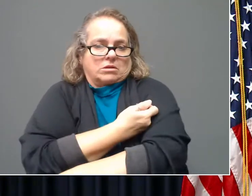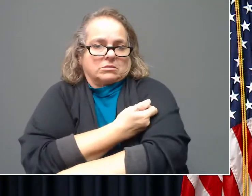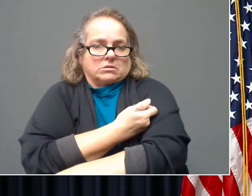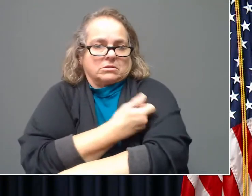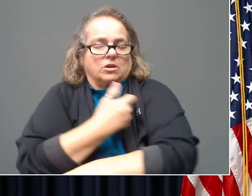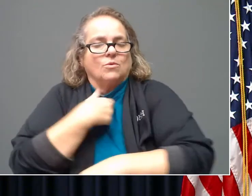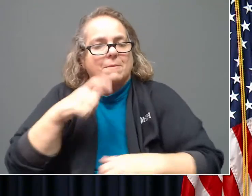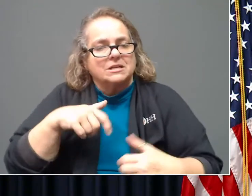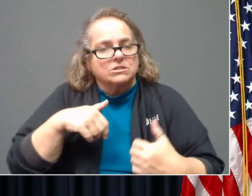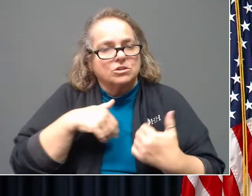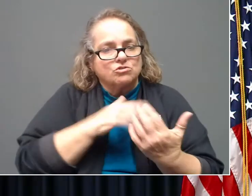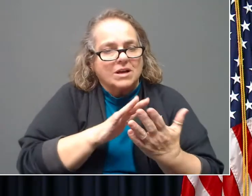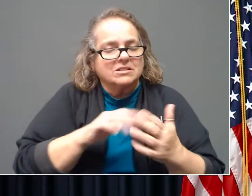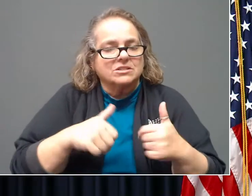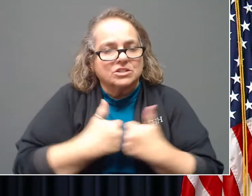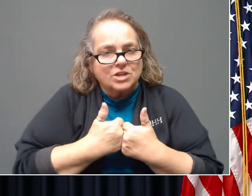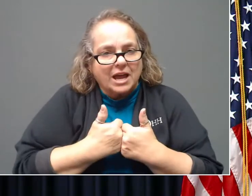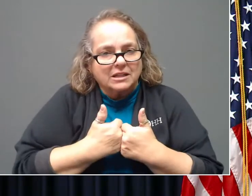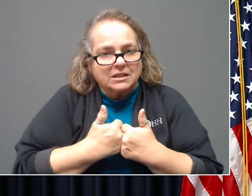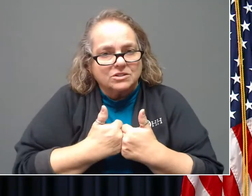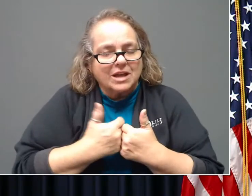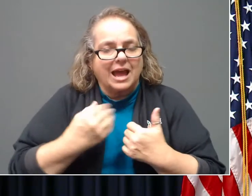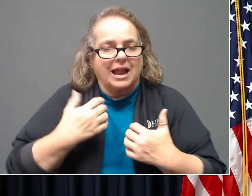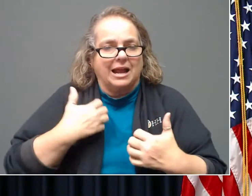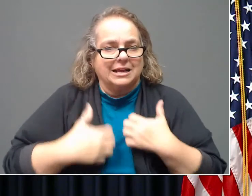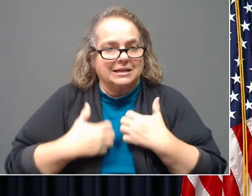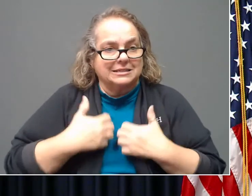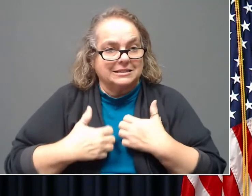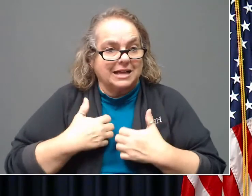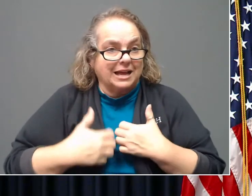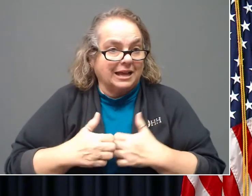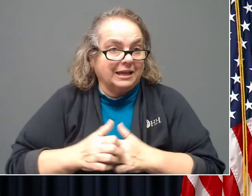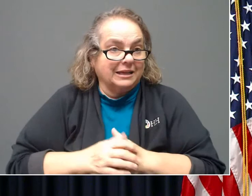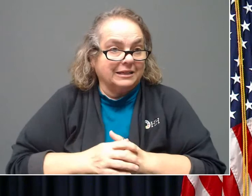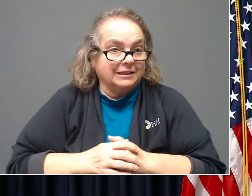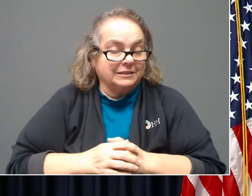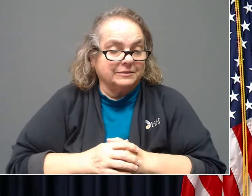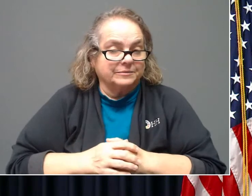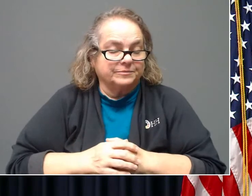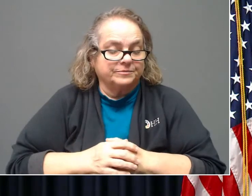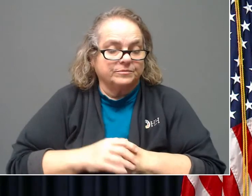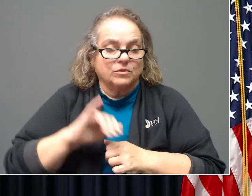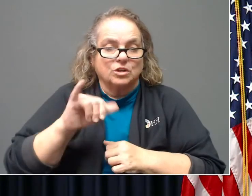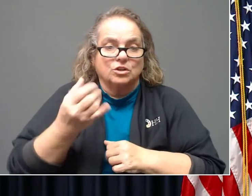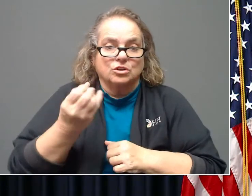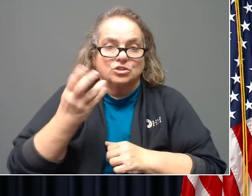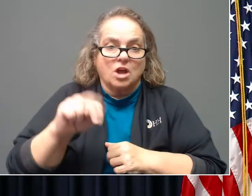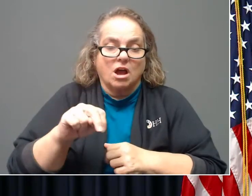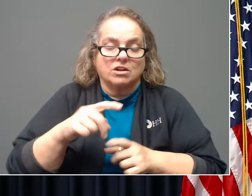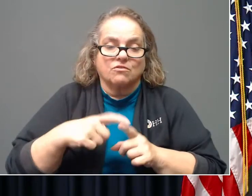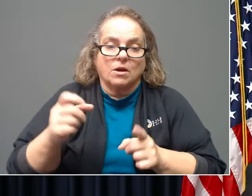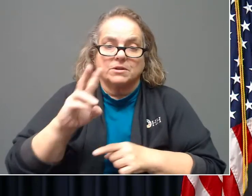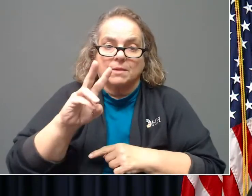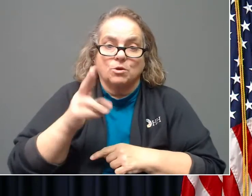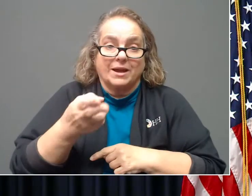and anxieties as we go. John Charlton from WHAS.